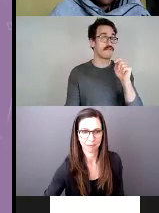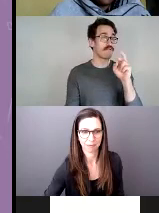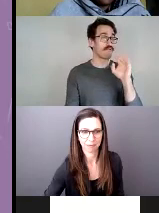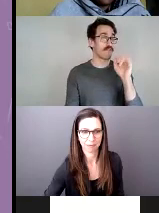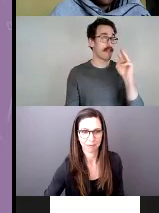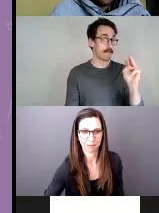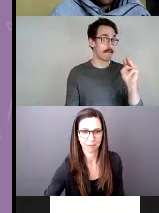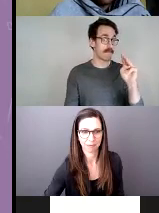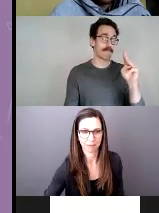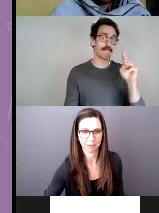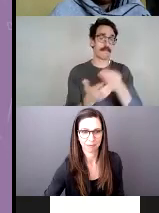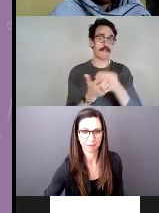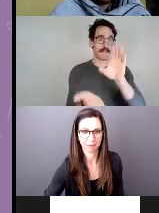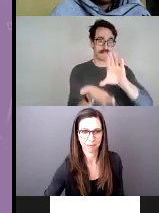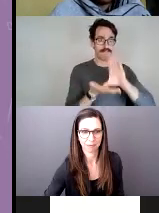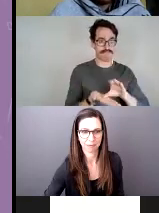Assaulted Women's Helpline,